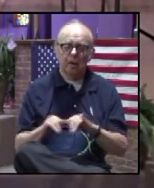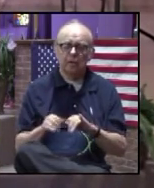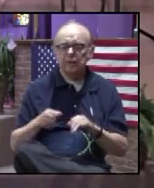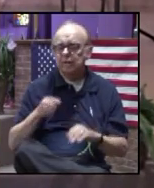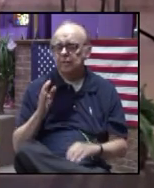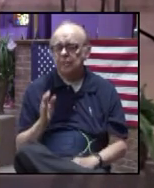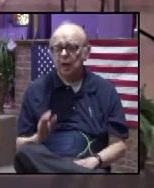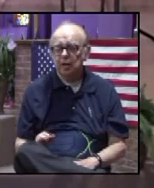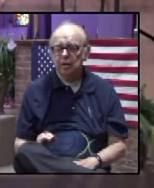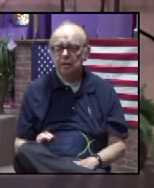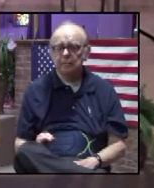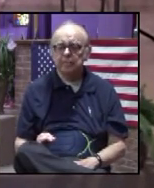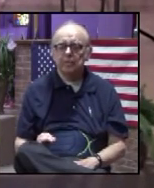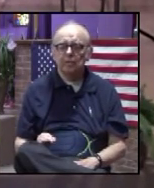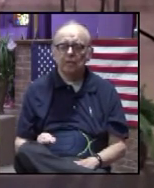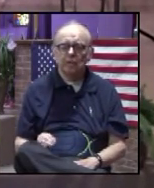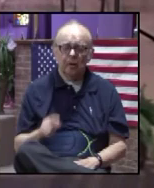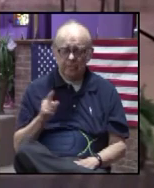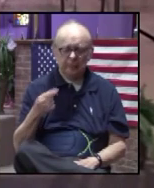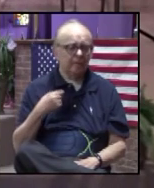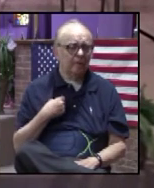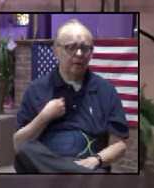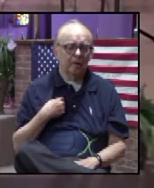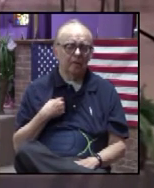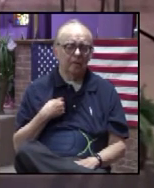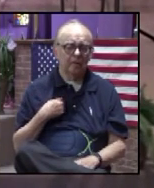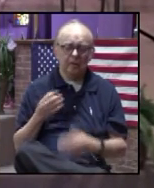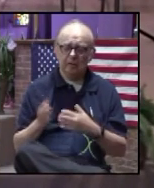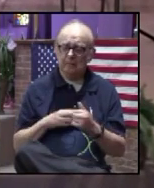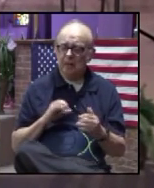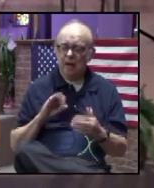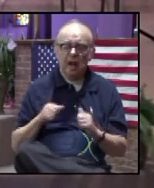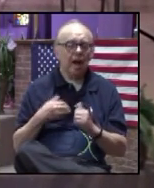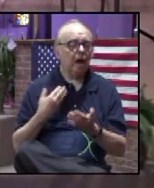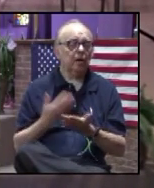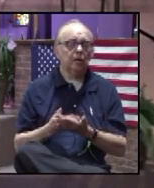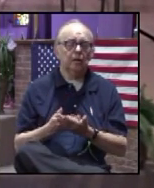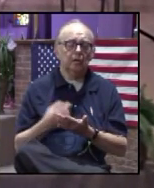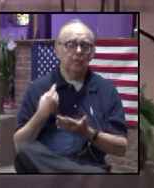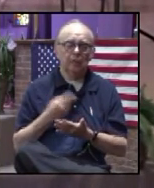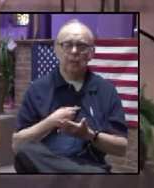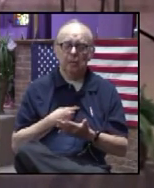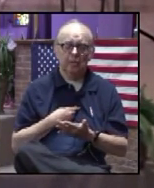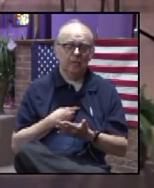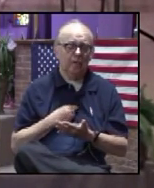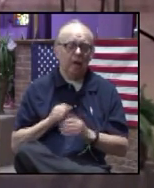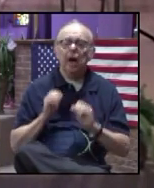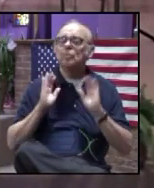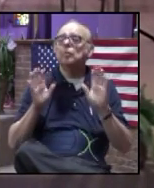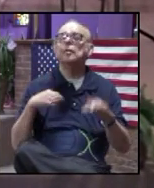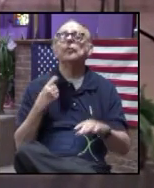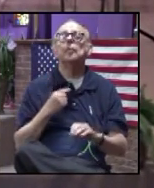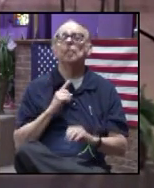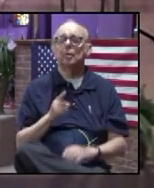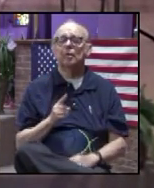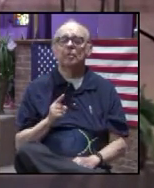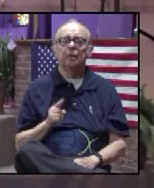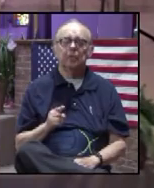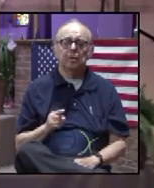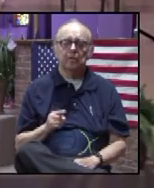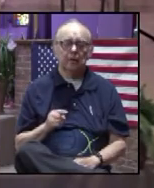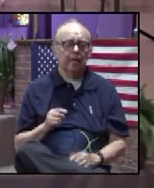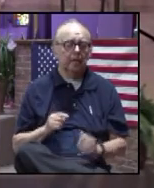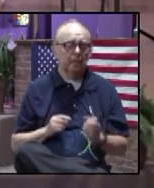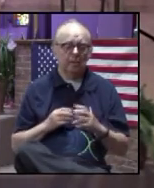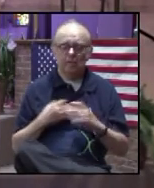God. You and I, no matter how good we are, no matter how great we are, we could cure